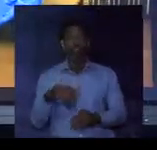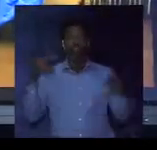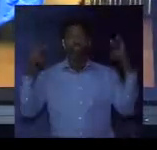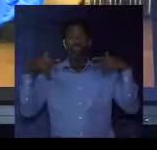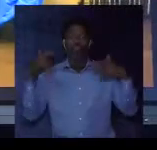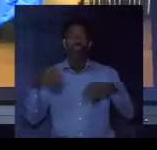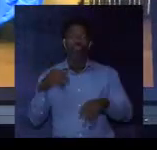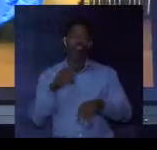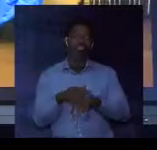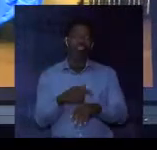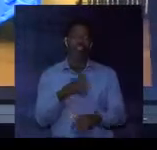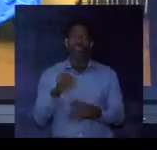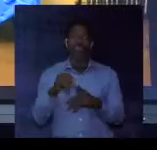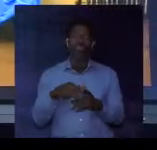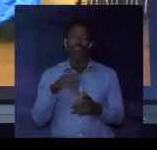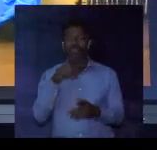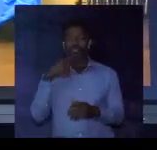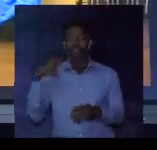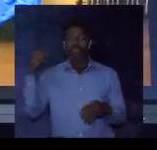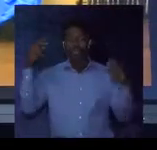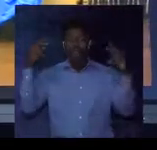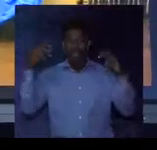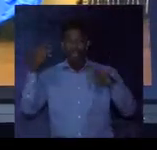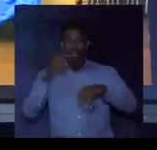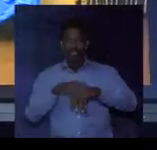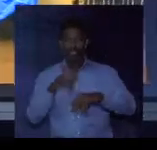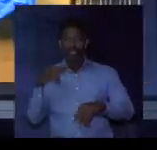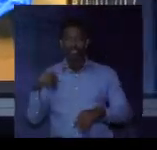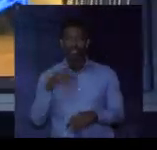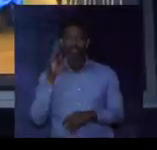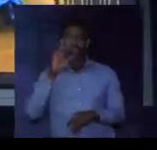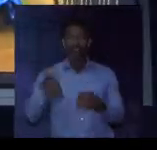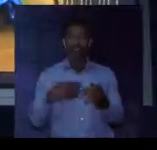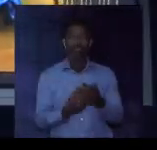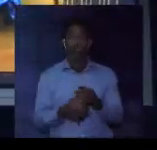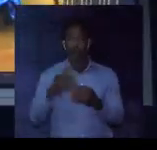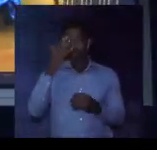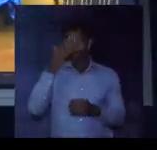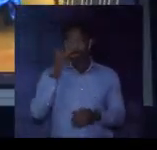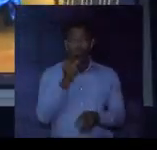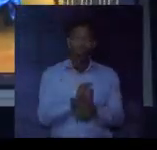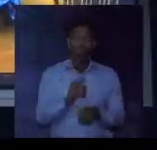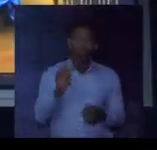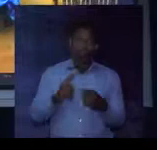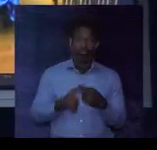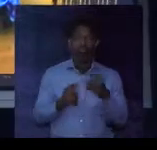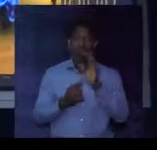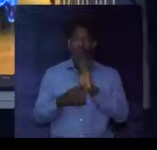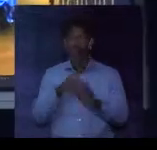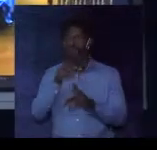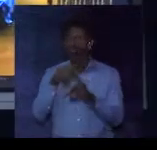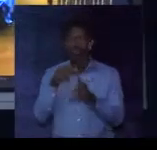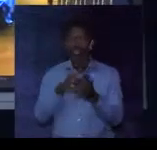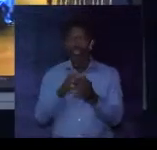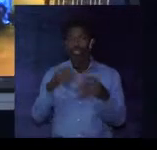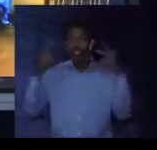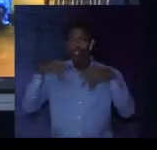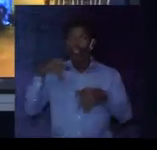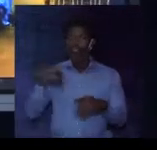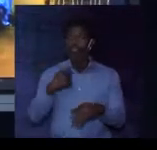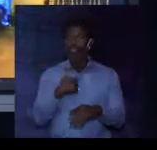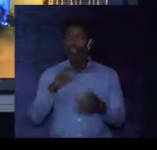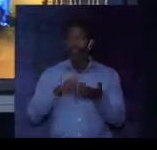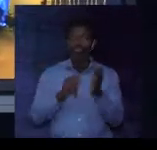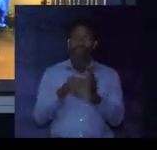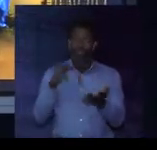and the dry season. We all know when we talk about rain, so just to show that when it's raining,